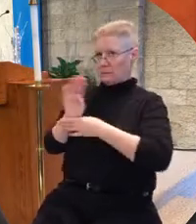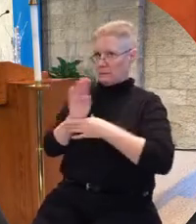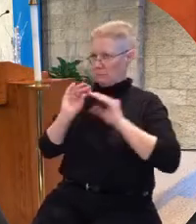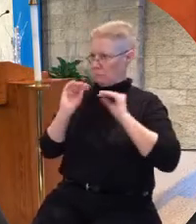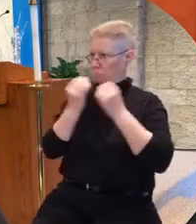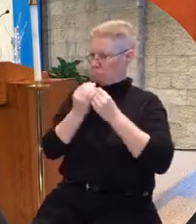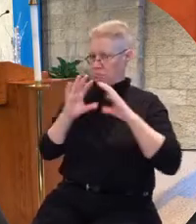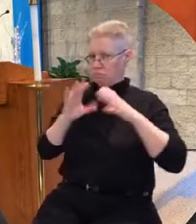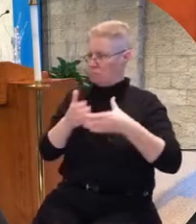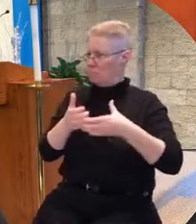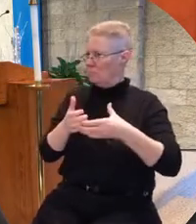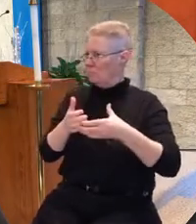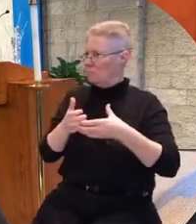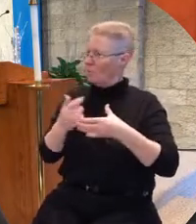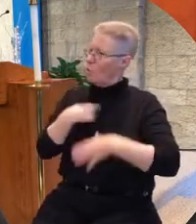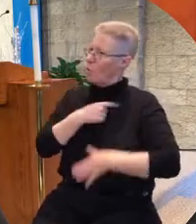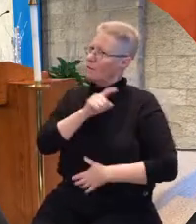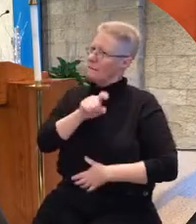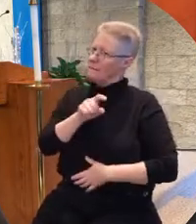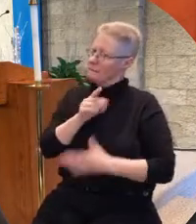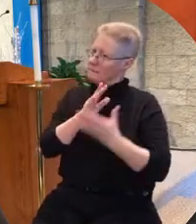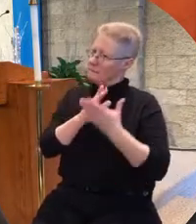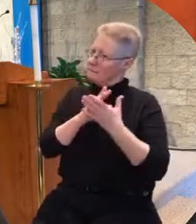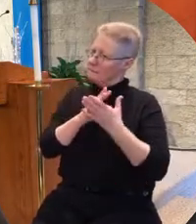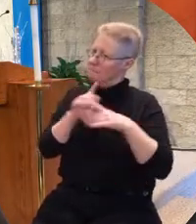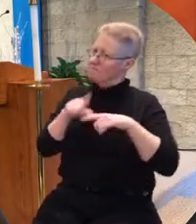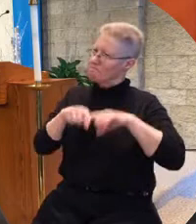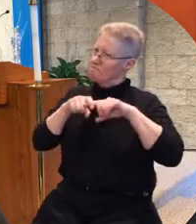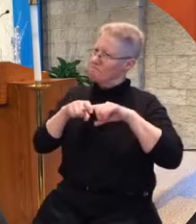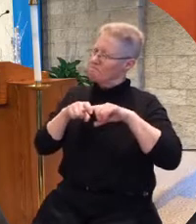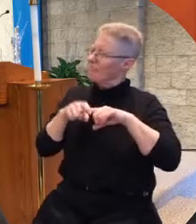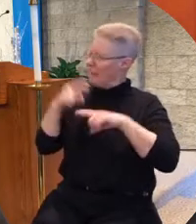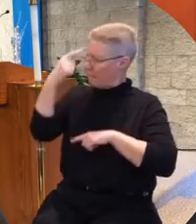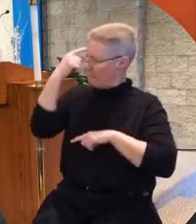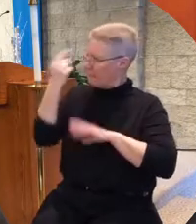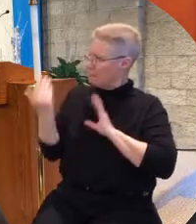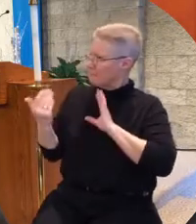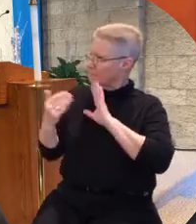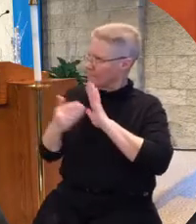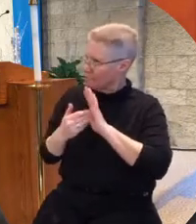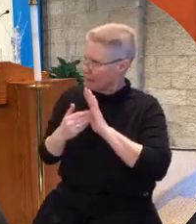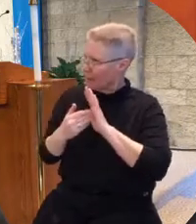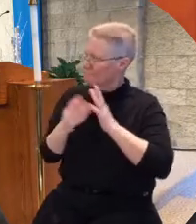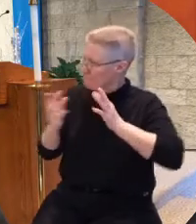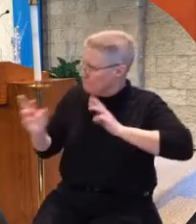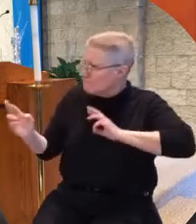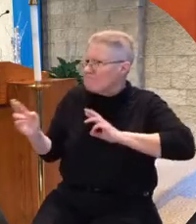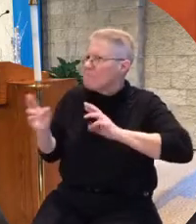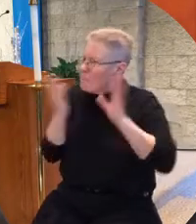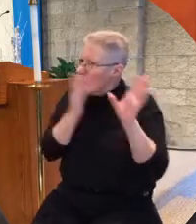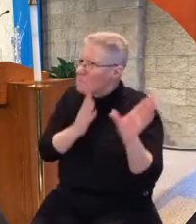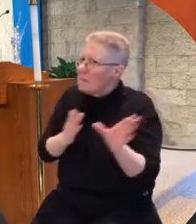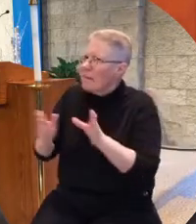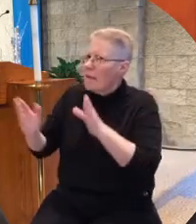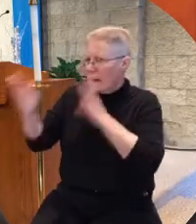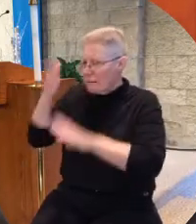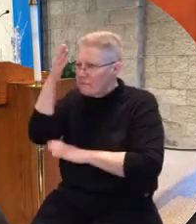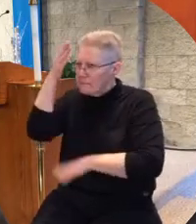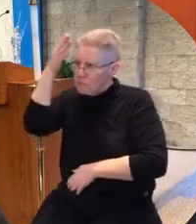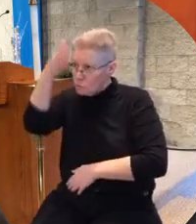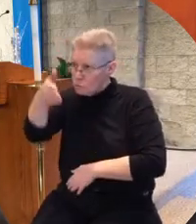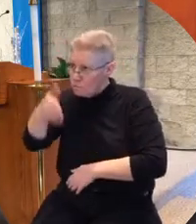at a point where we need to rethink, retool, and re-engineer our future. For